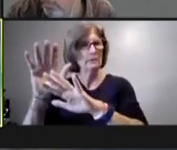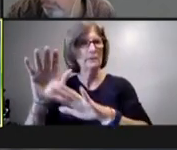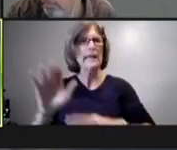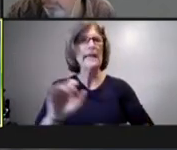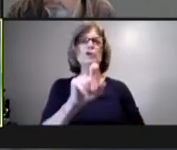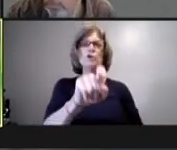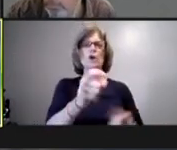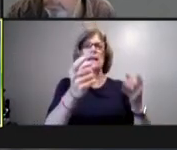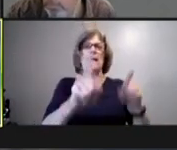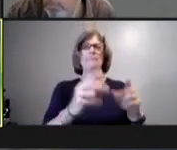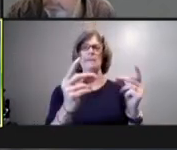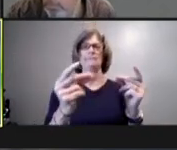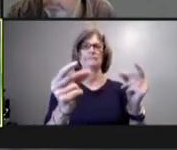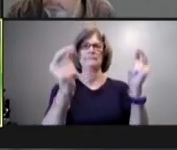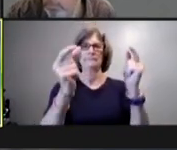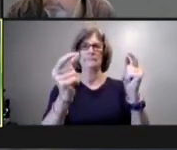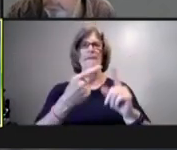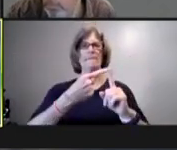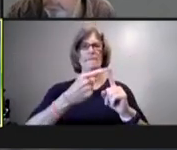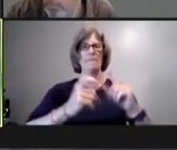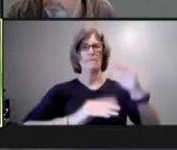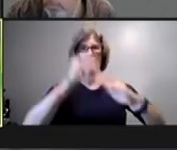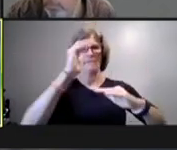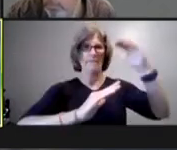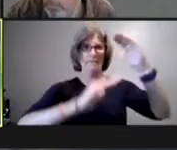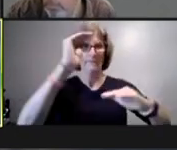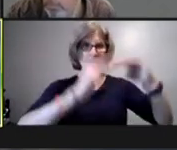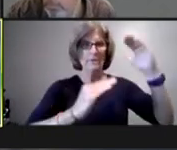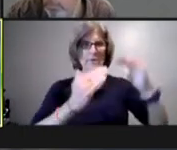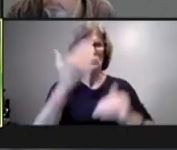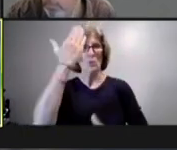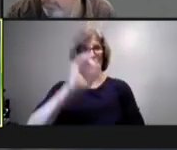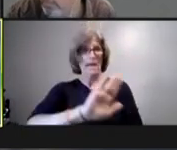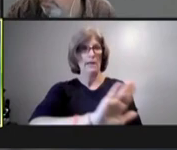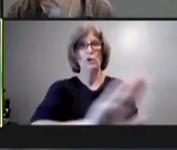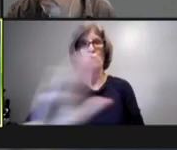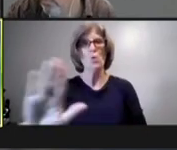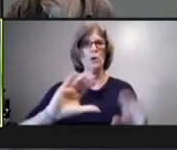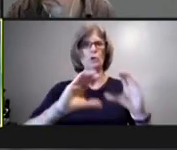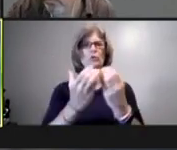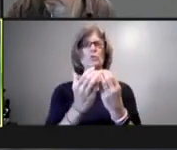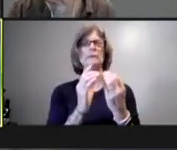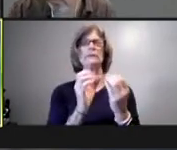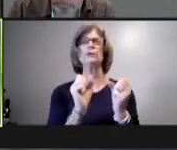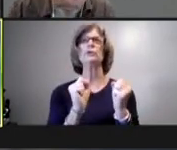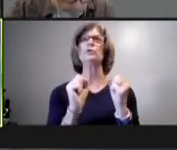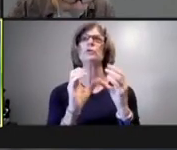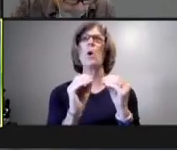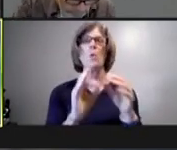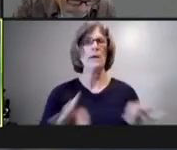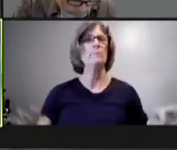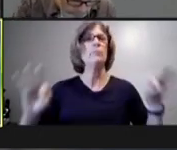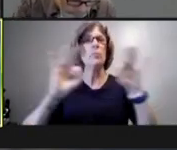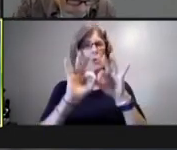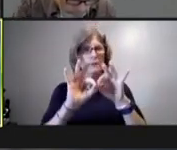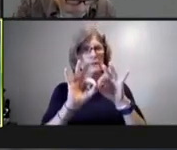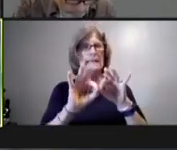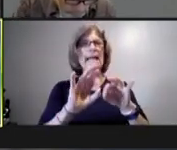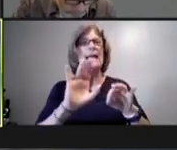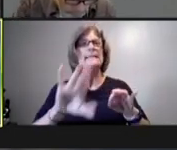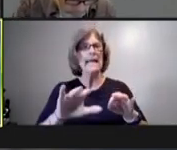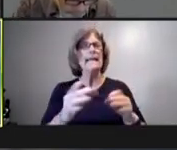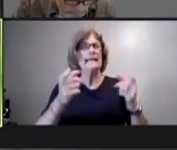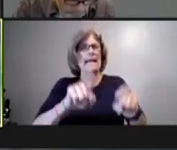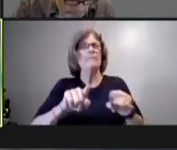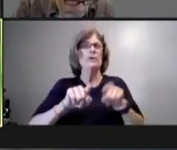So why this body is so important is looking at it now, as opposed to it being a retrofit later because of a